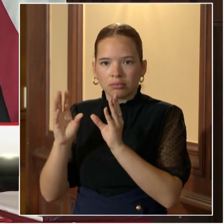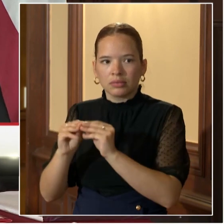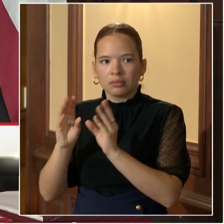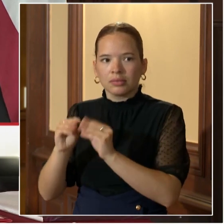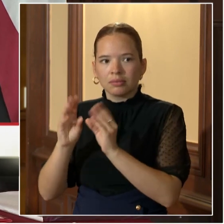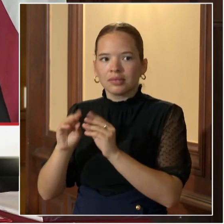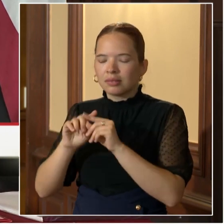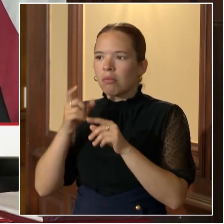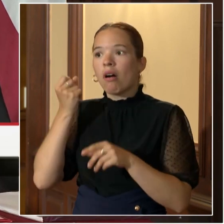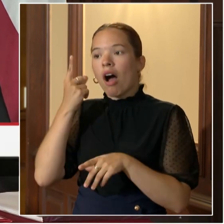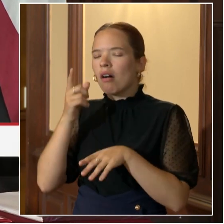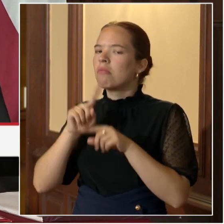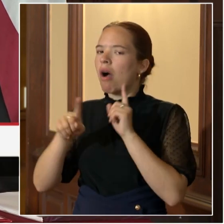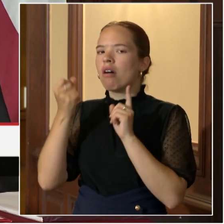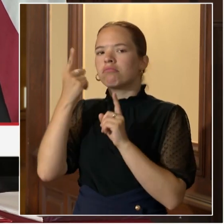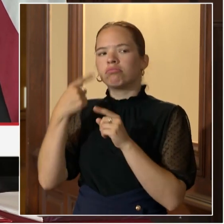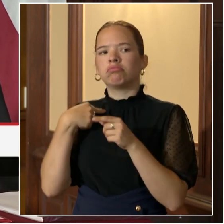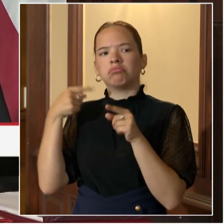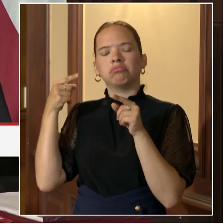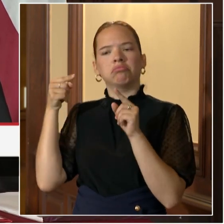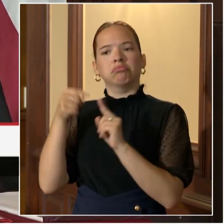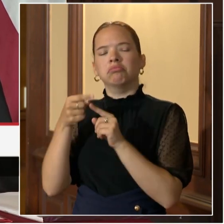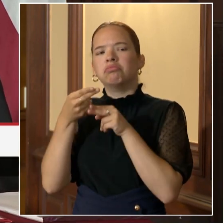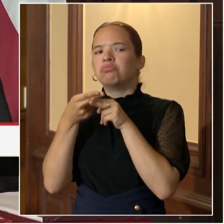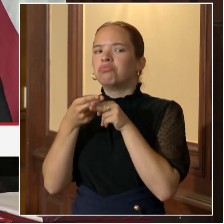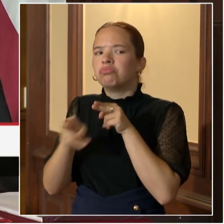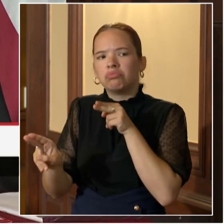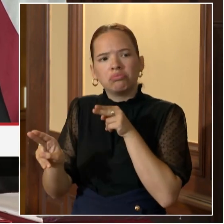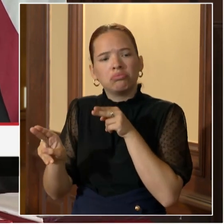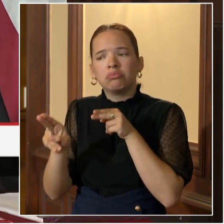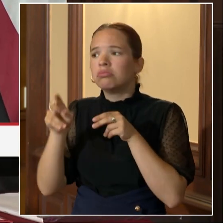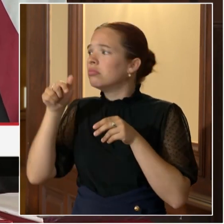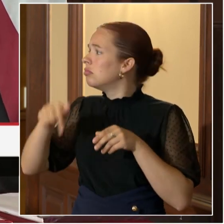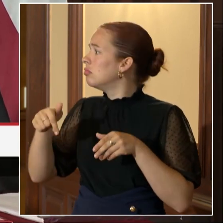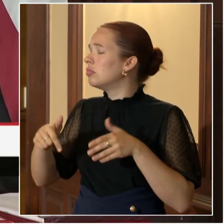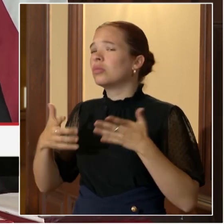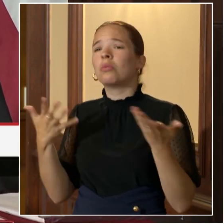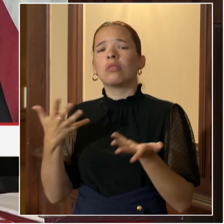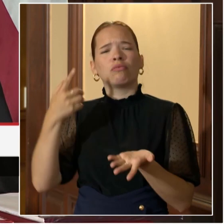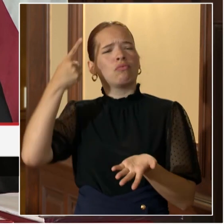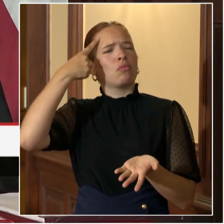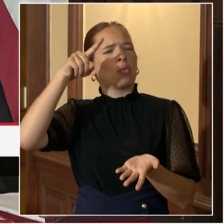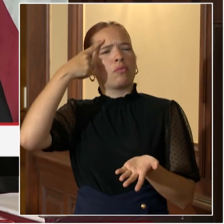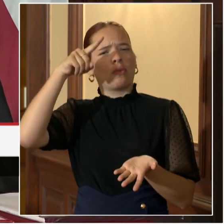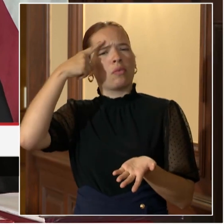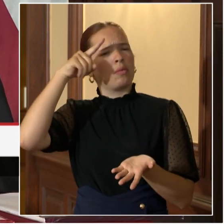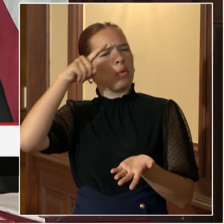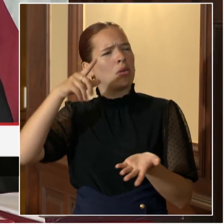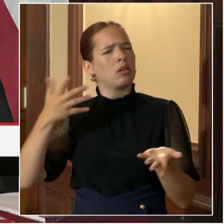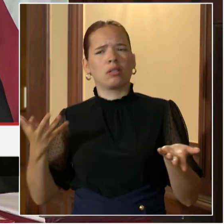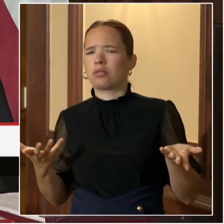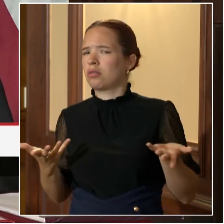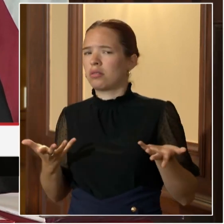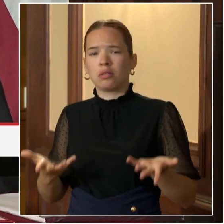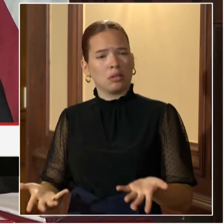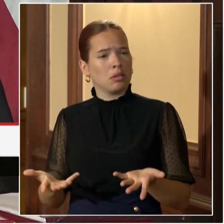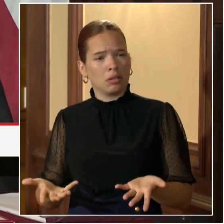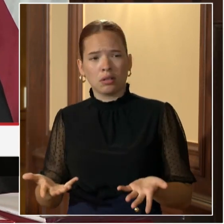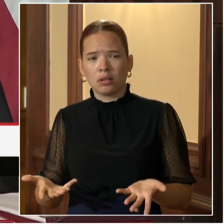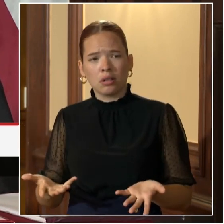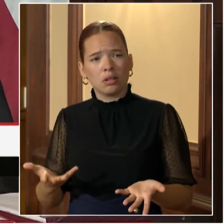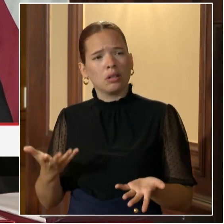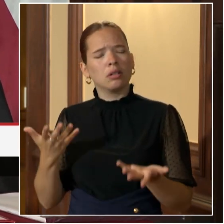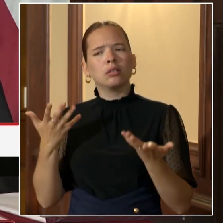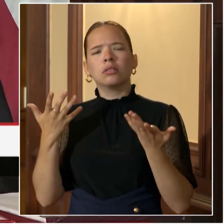Commission, which is what we are meeting right now, is to bring more process to our advocacy